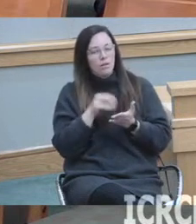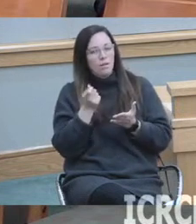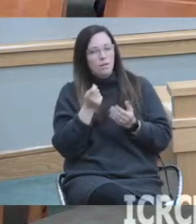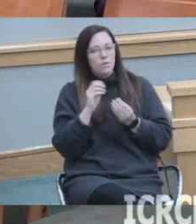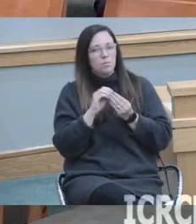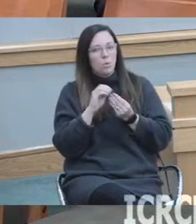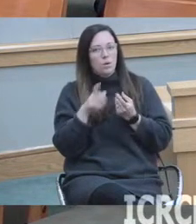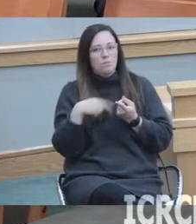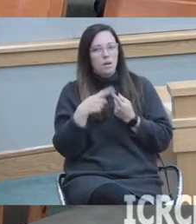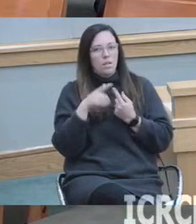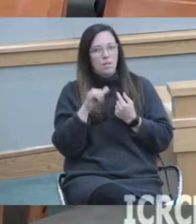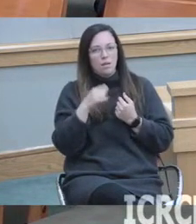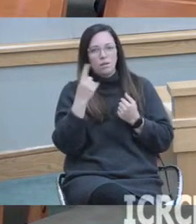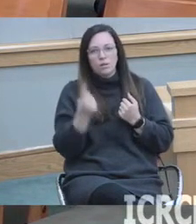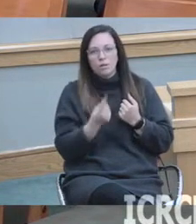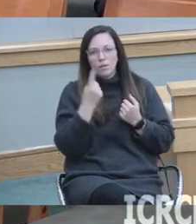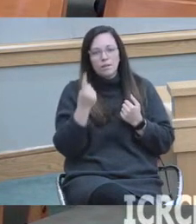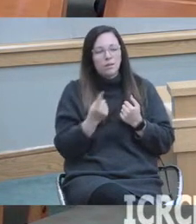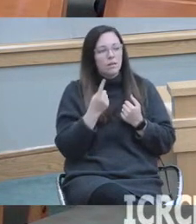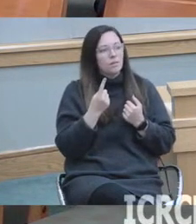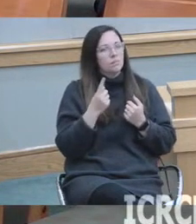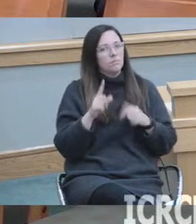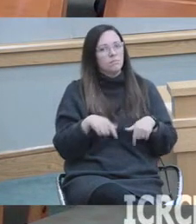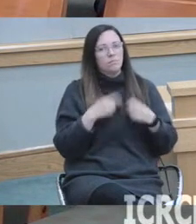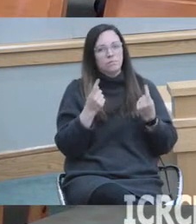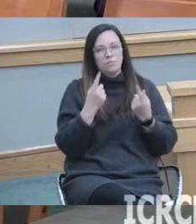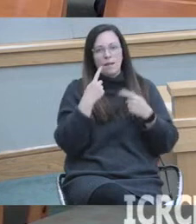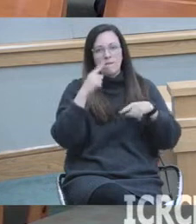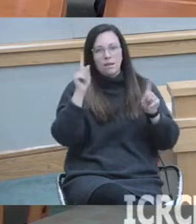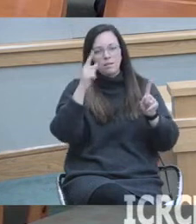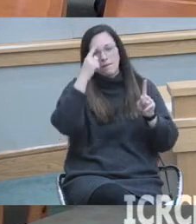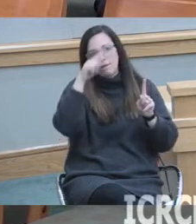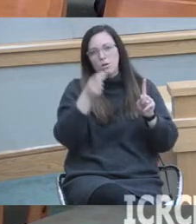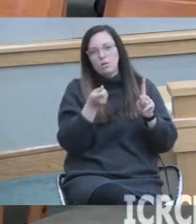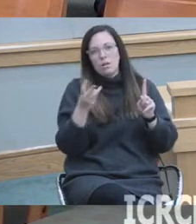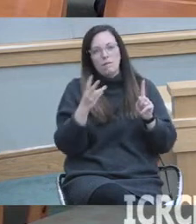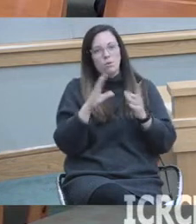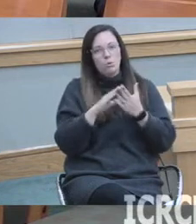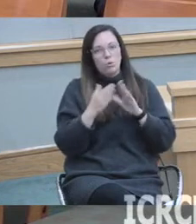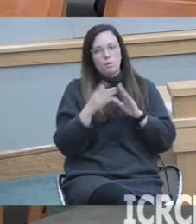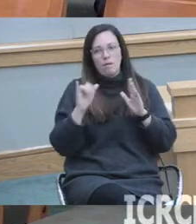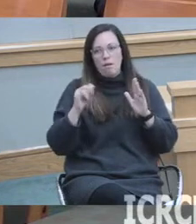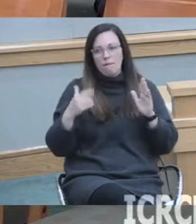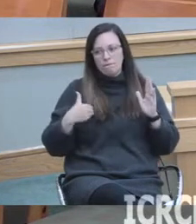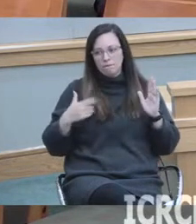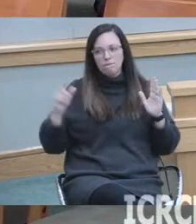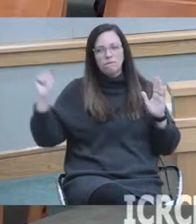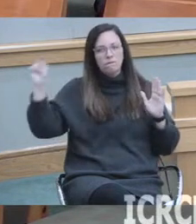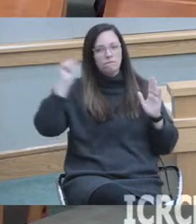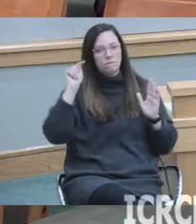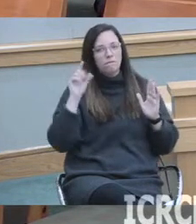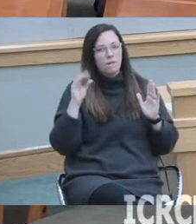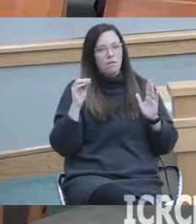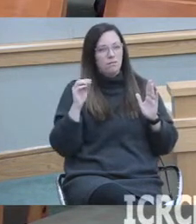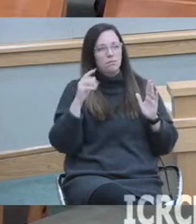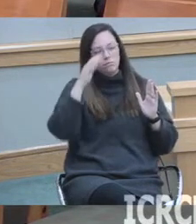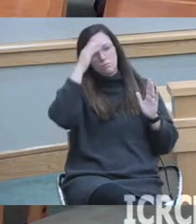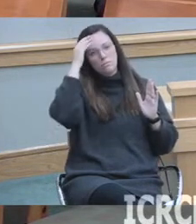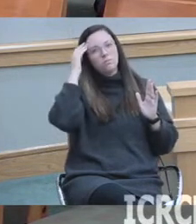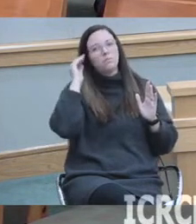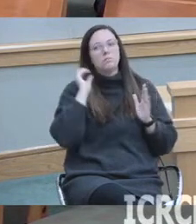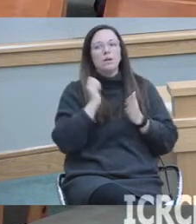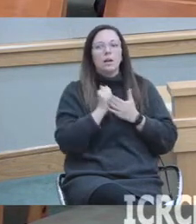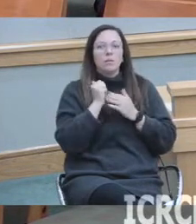all the time. It's been effective for the number of communities that have had them. I know Mason's had them for at least a